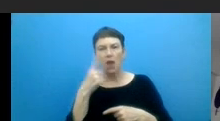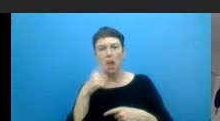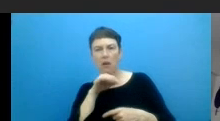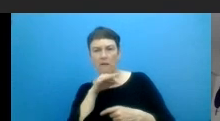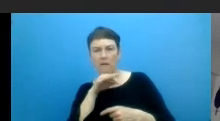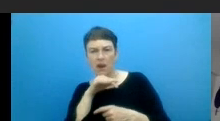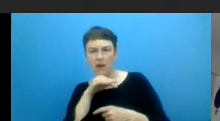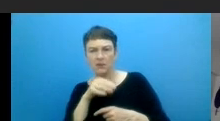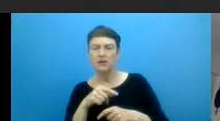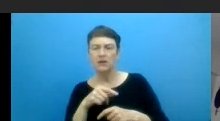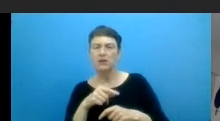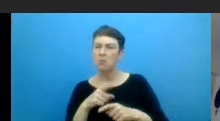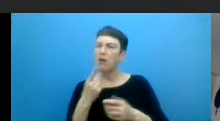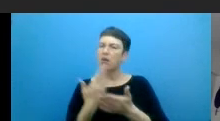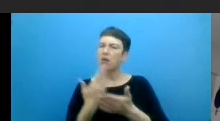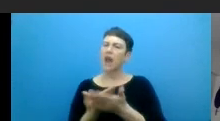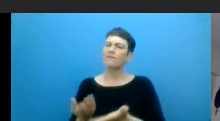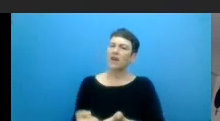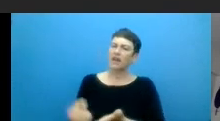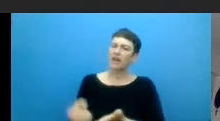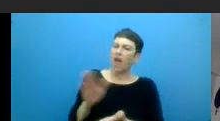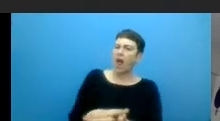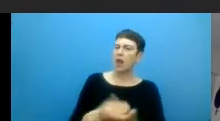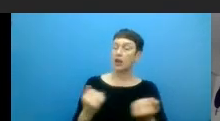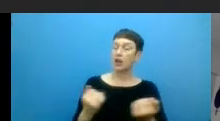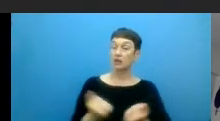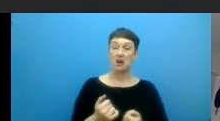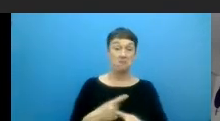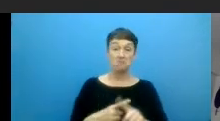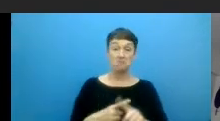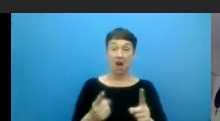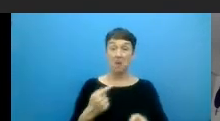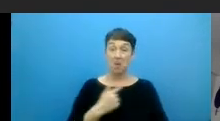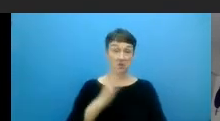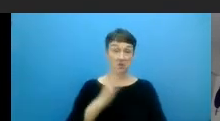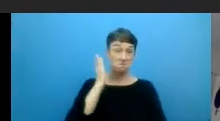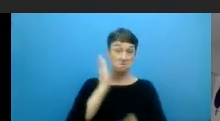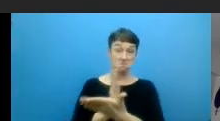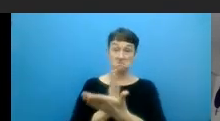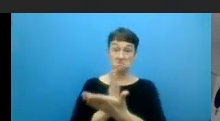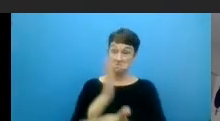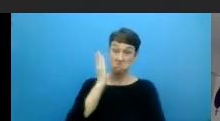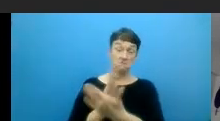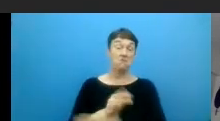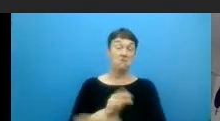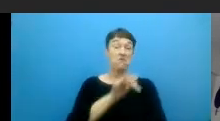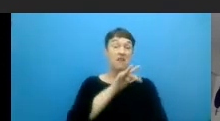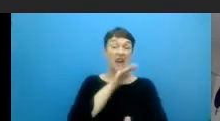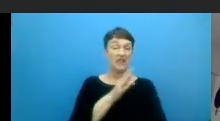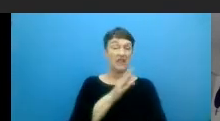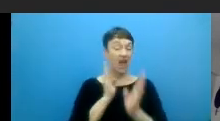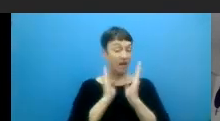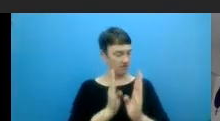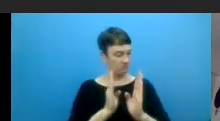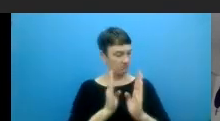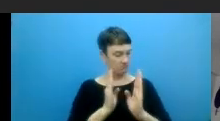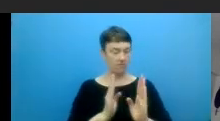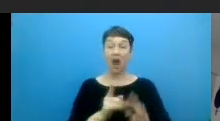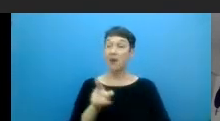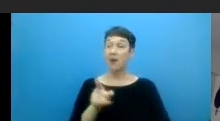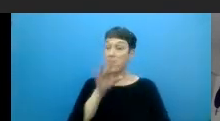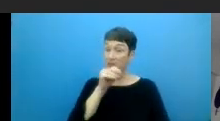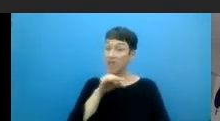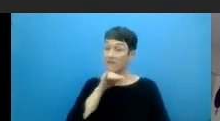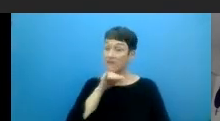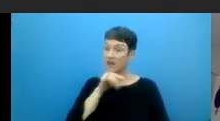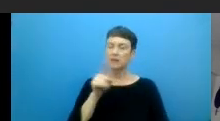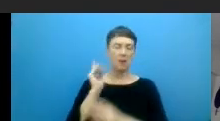set on, you know, if we speak English, we speak only English. If we speak Afrikaans, only Afrikaans, that